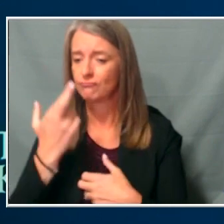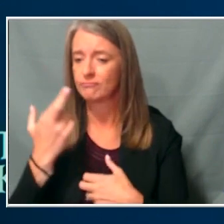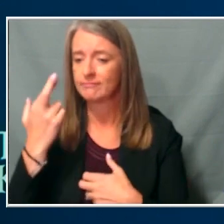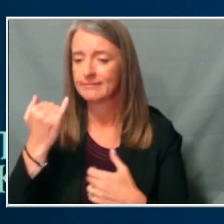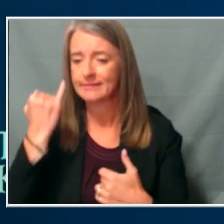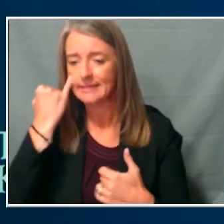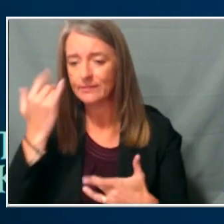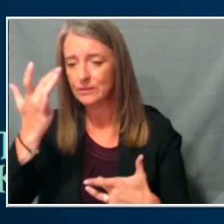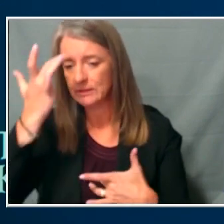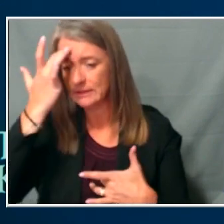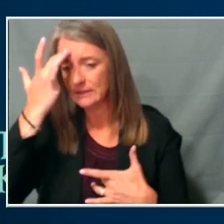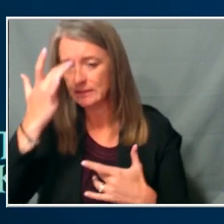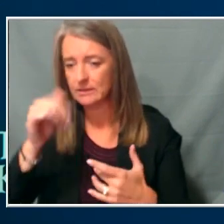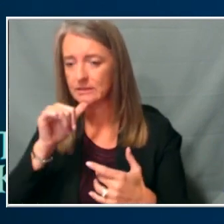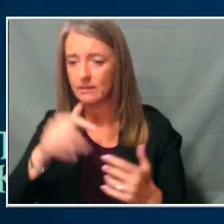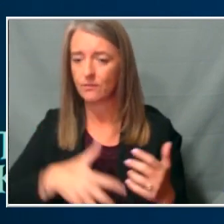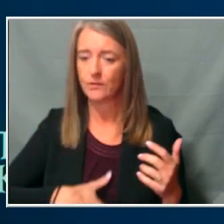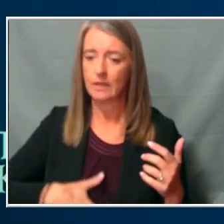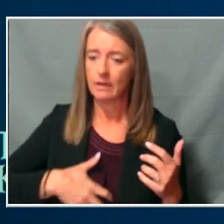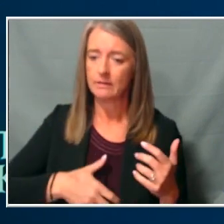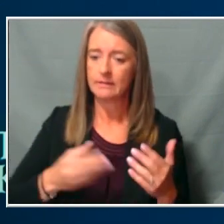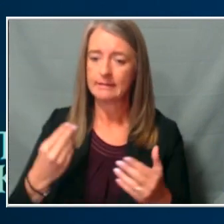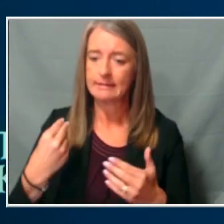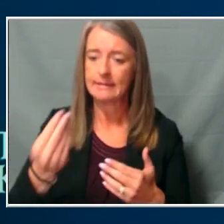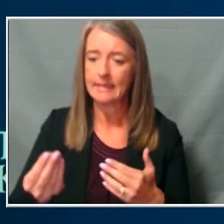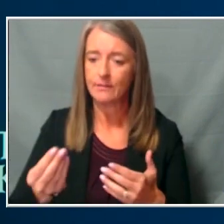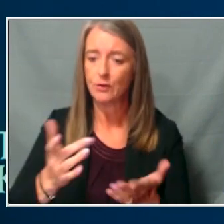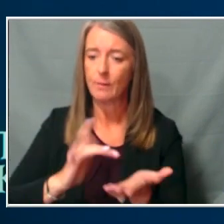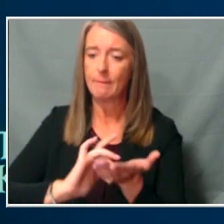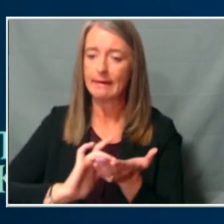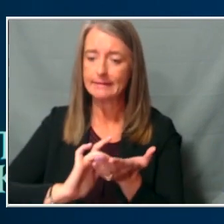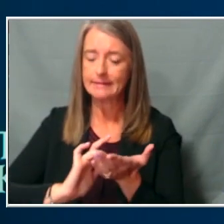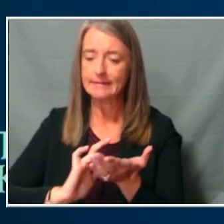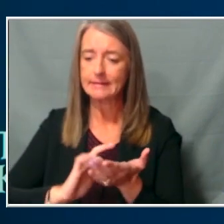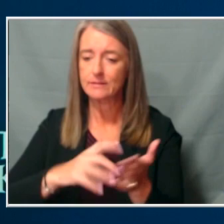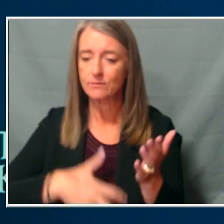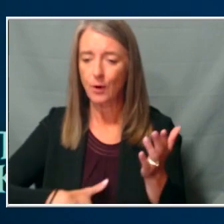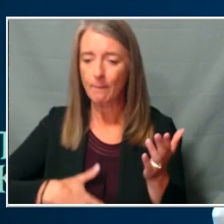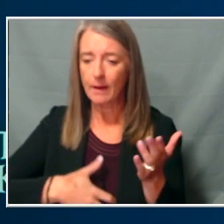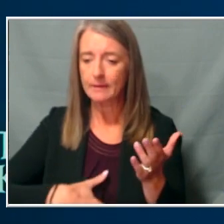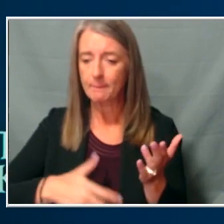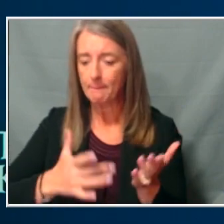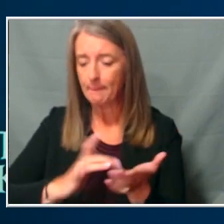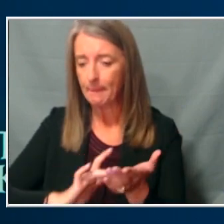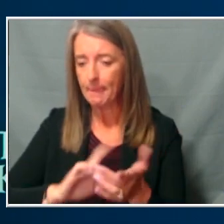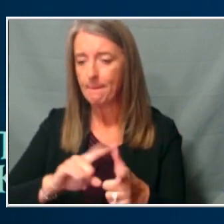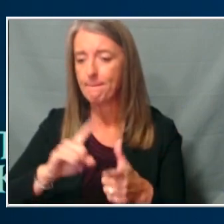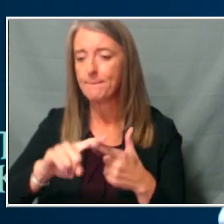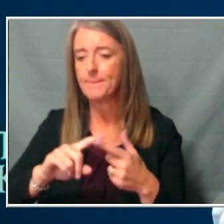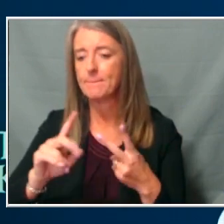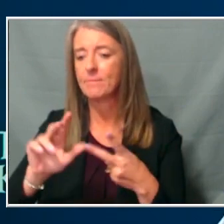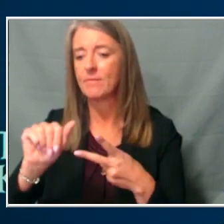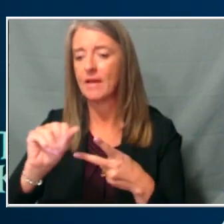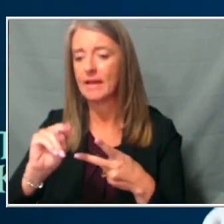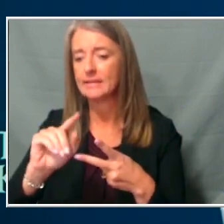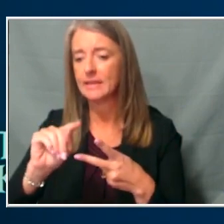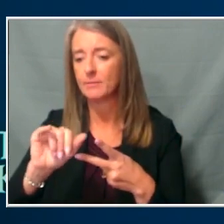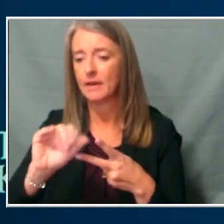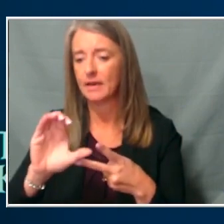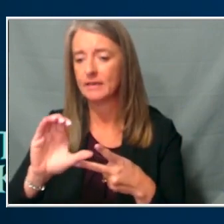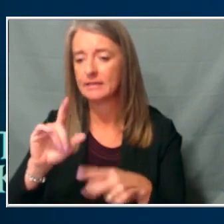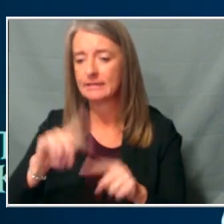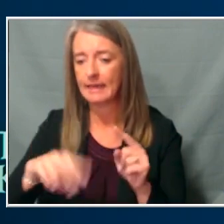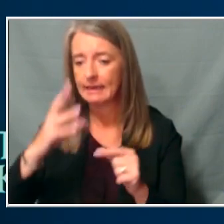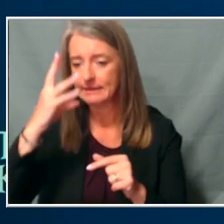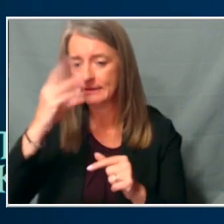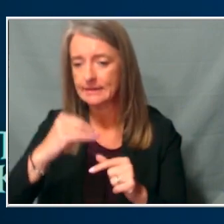a lot of times you have nausea, they give you an antiemetic or an anti-nausea medication, then they give you an antibiotic, and then you can't sleep that night, they